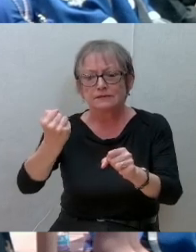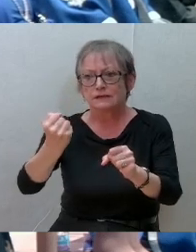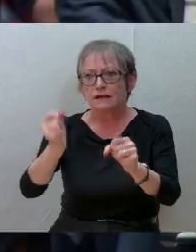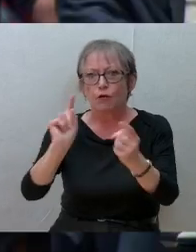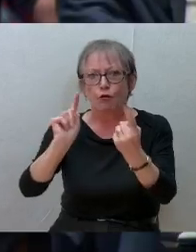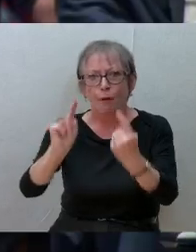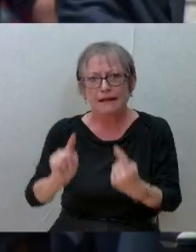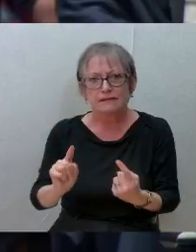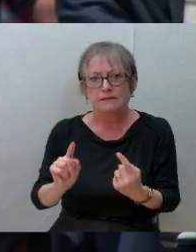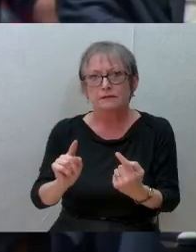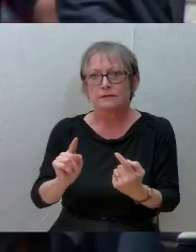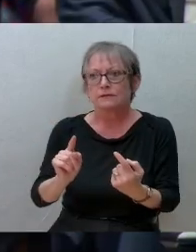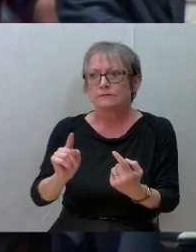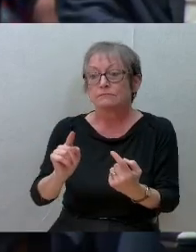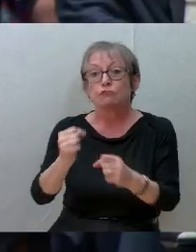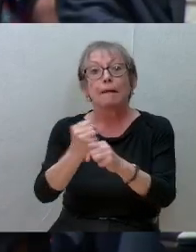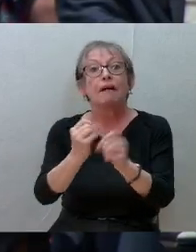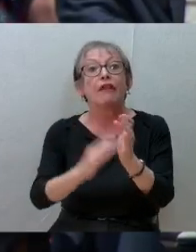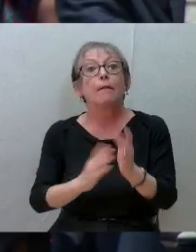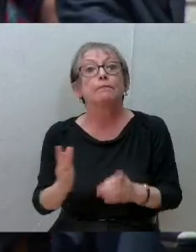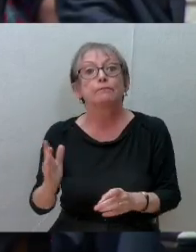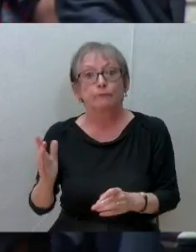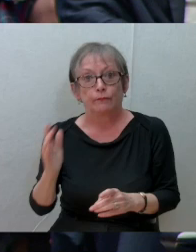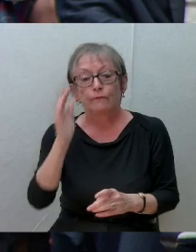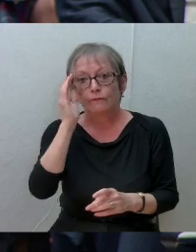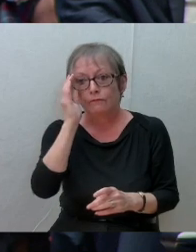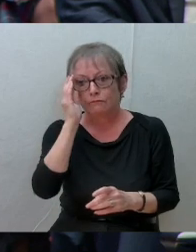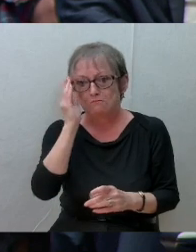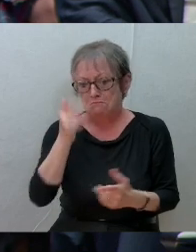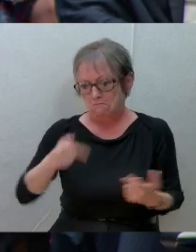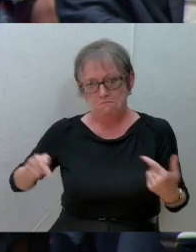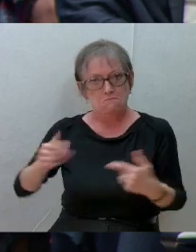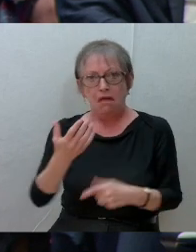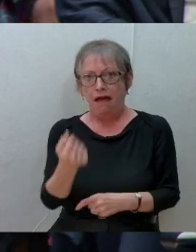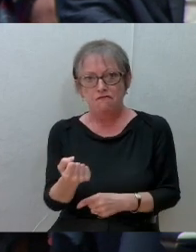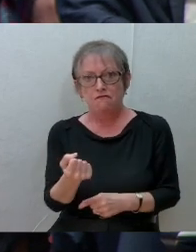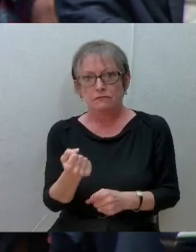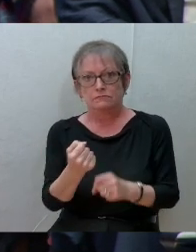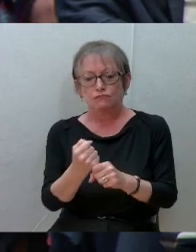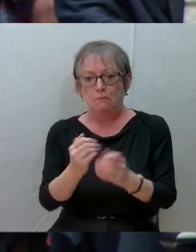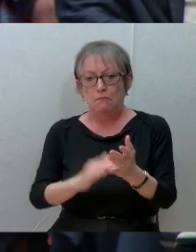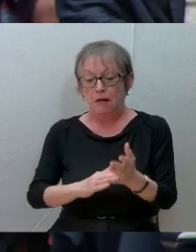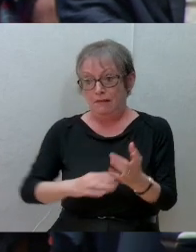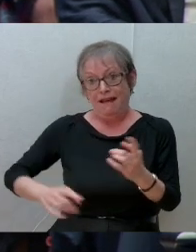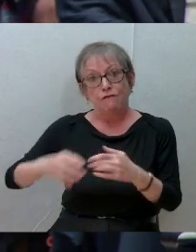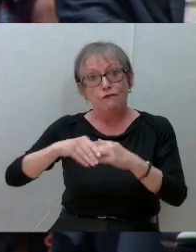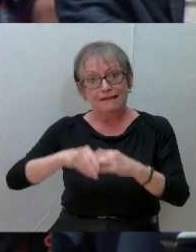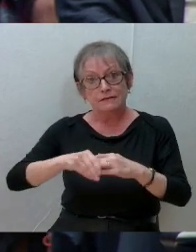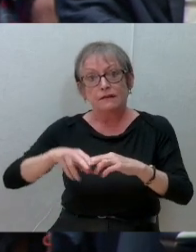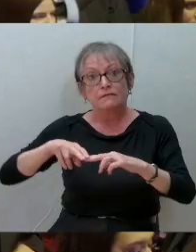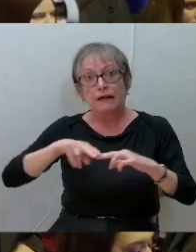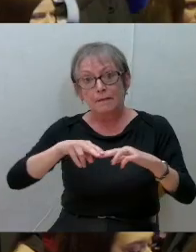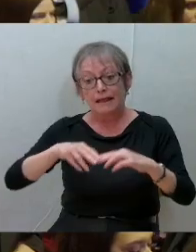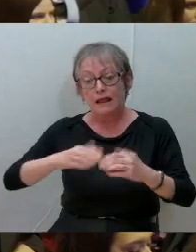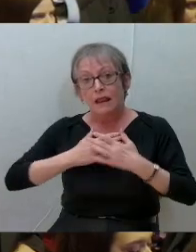comments about his grandmother. We don't all have grandmothers, but we all have friends, families,